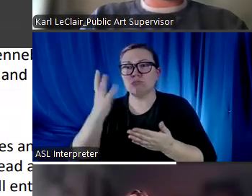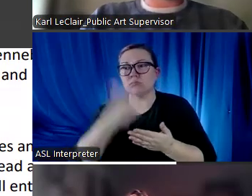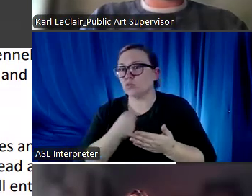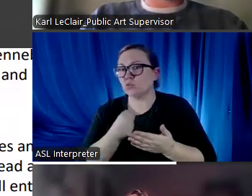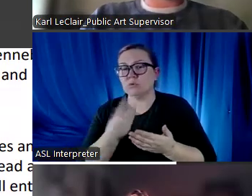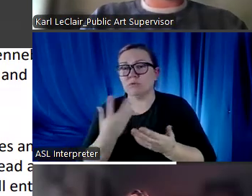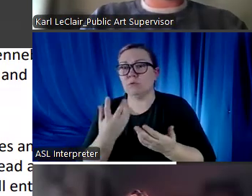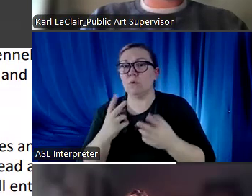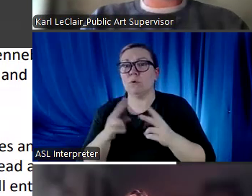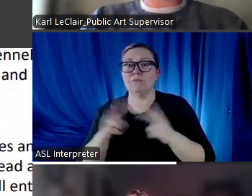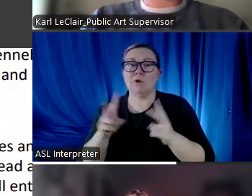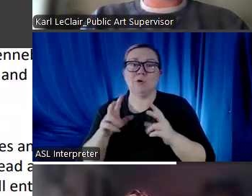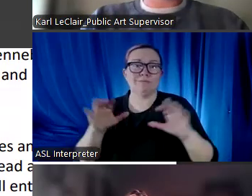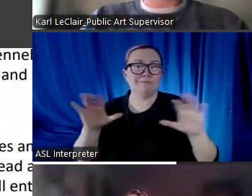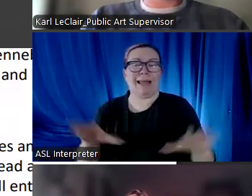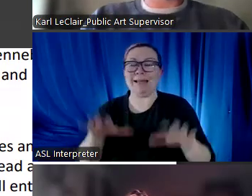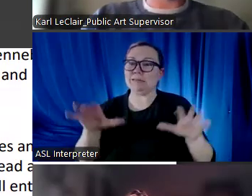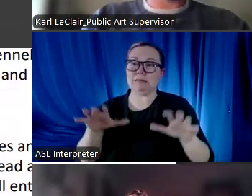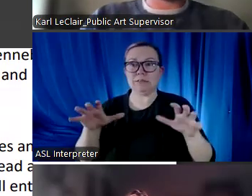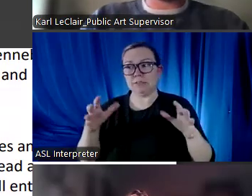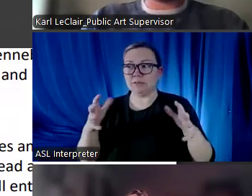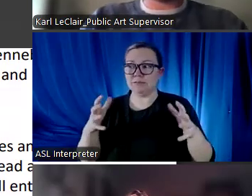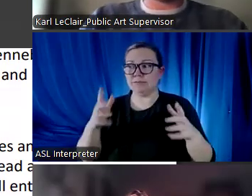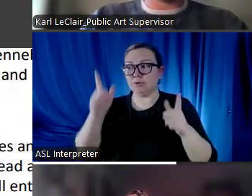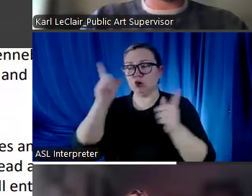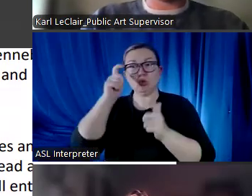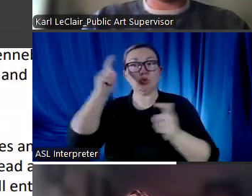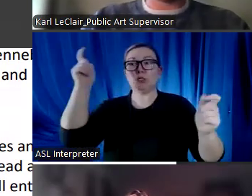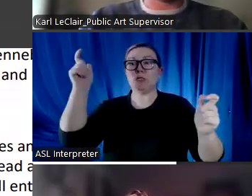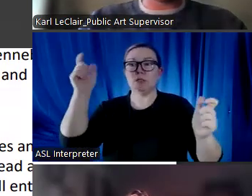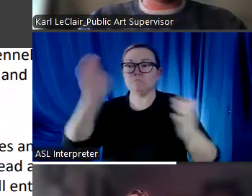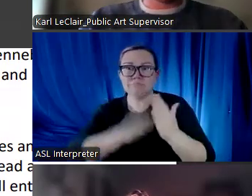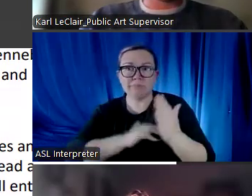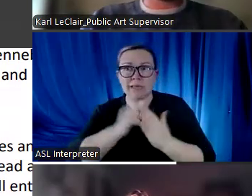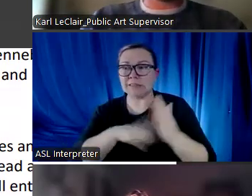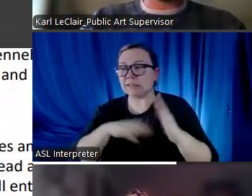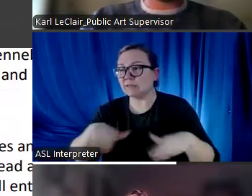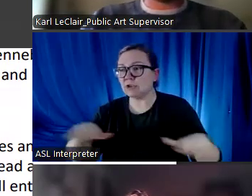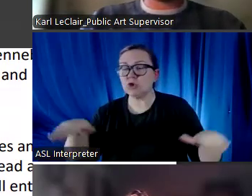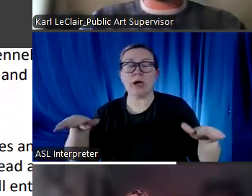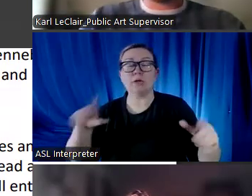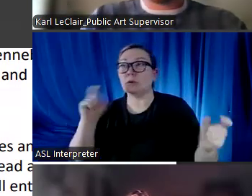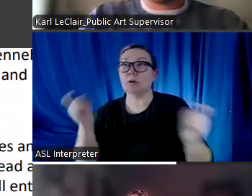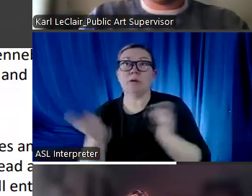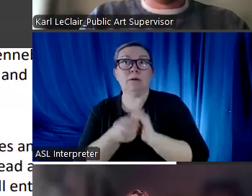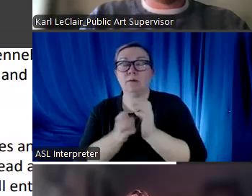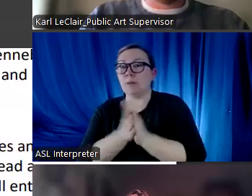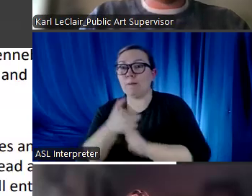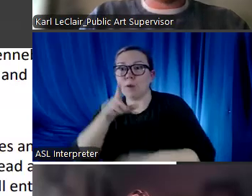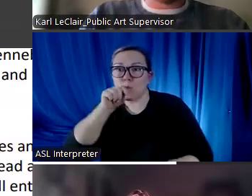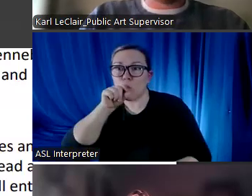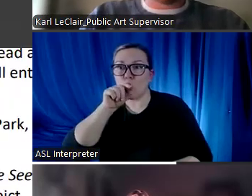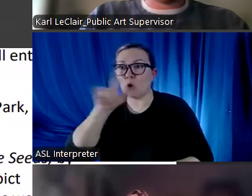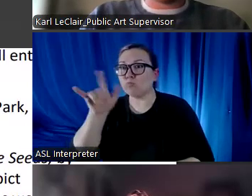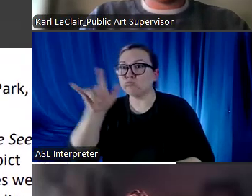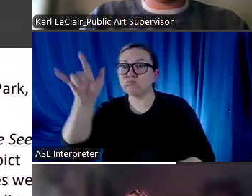a very sort of active sort of dreamscape of a child sort of transforming into a bird.